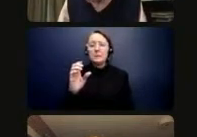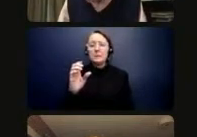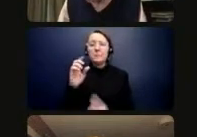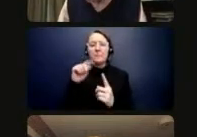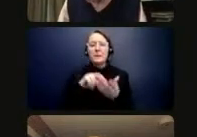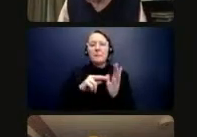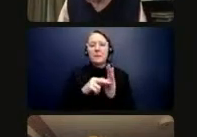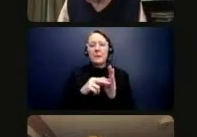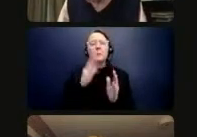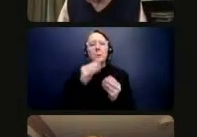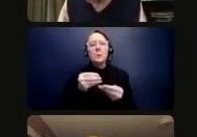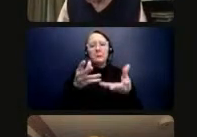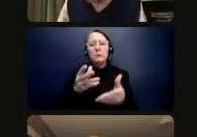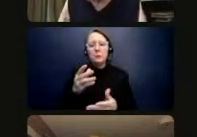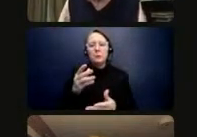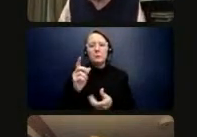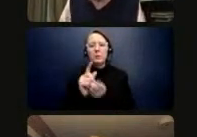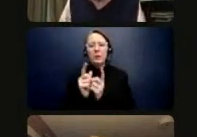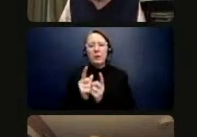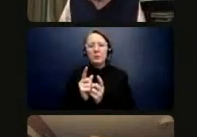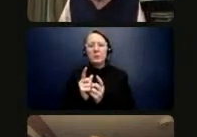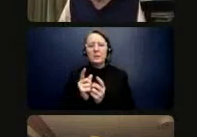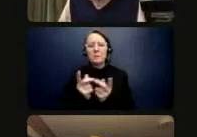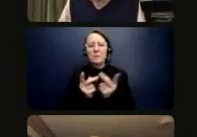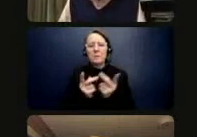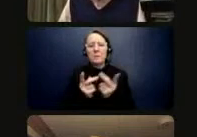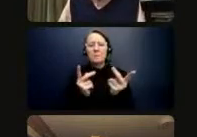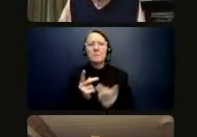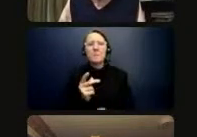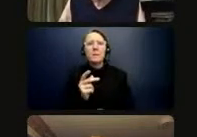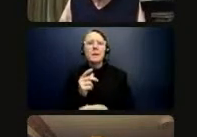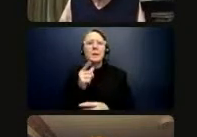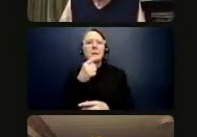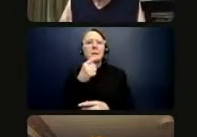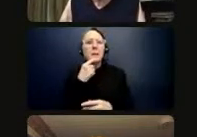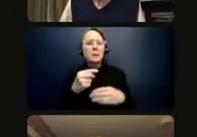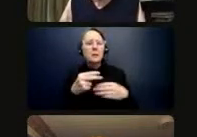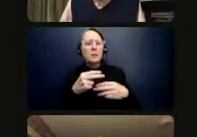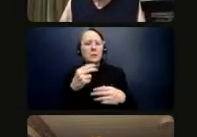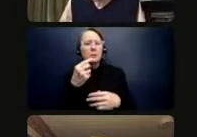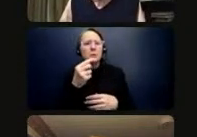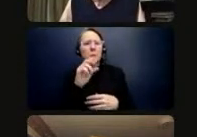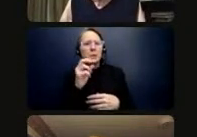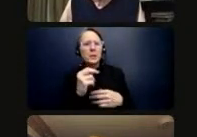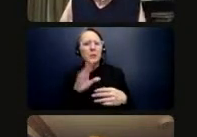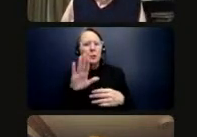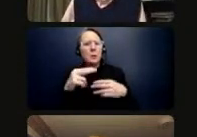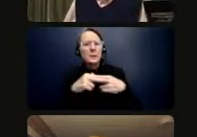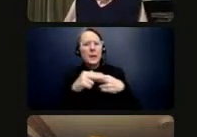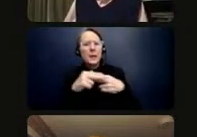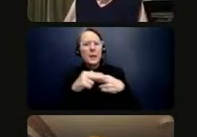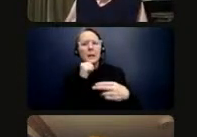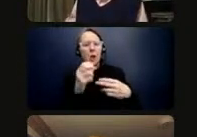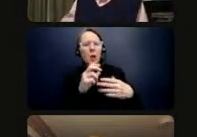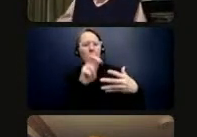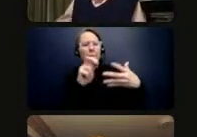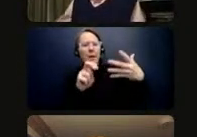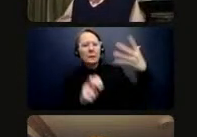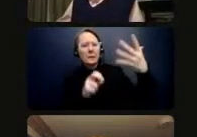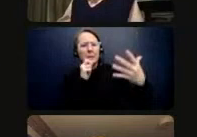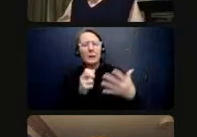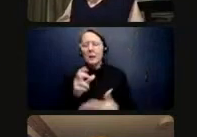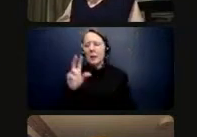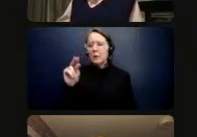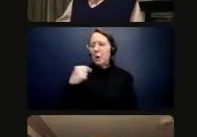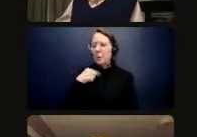coming for you. Gretchen, your slides are not advancing for us. Oh dear, really? No, all we're seeing